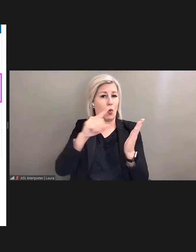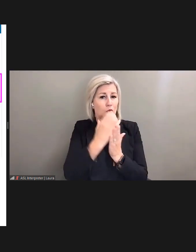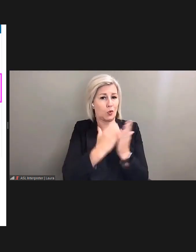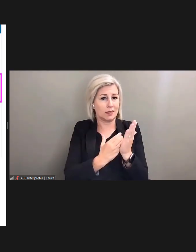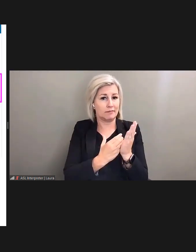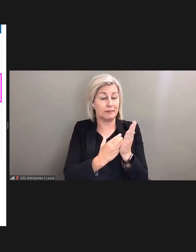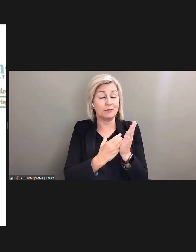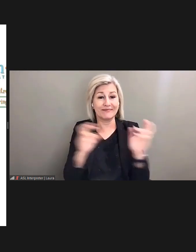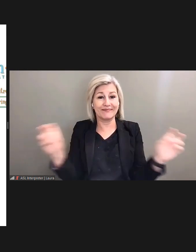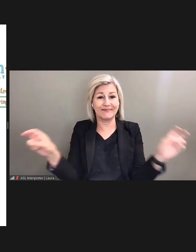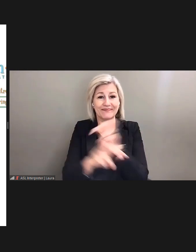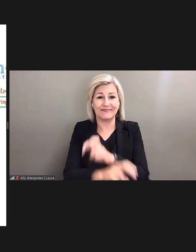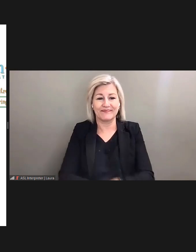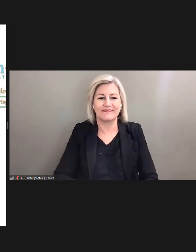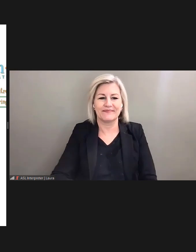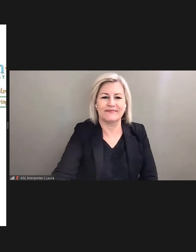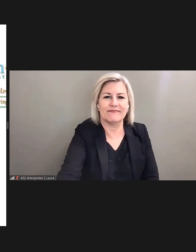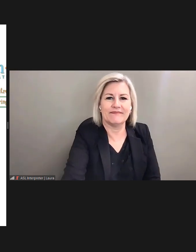courses.